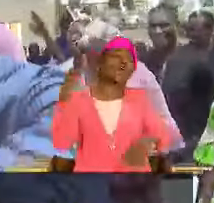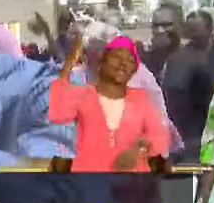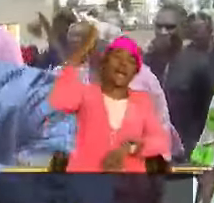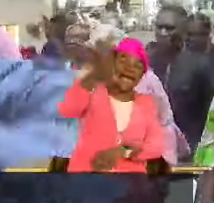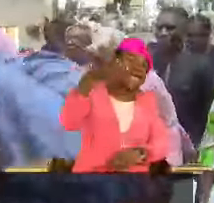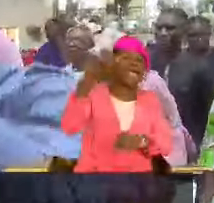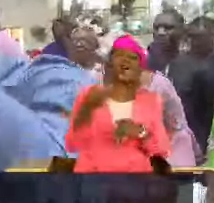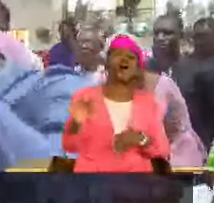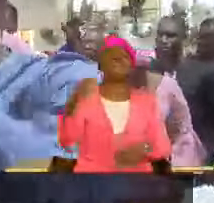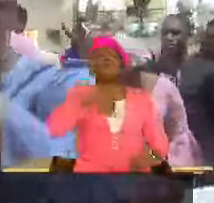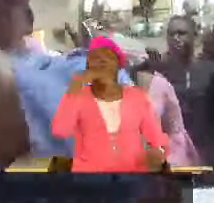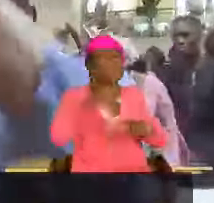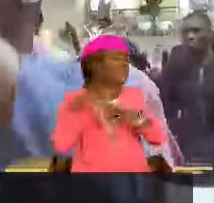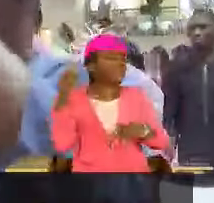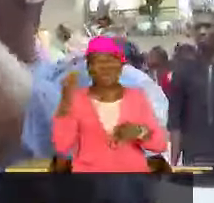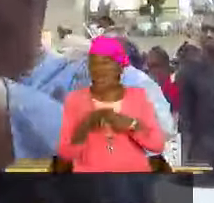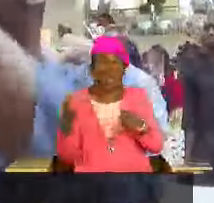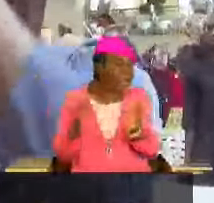name of